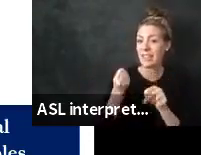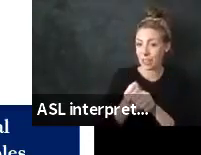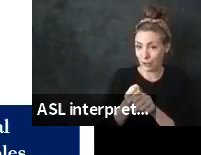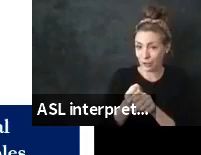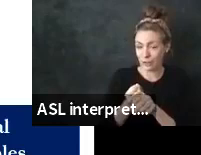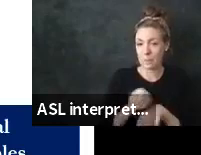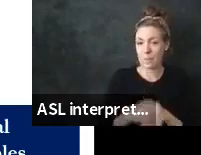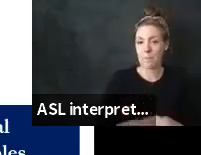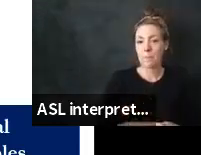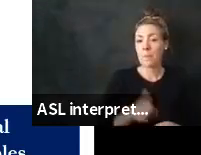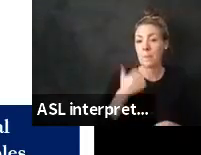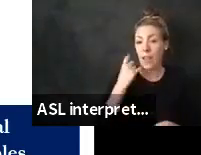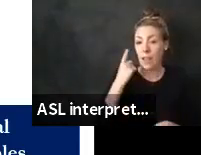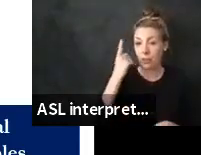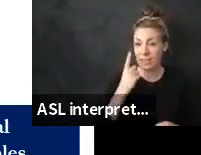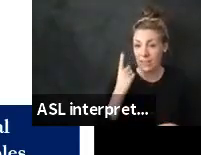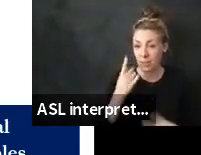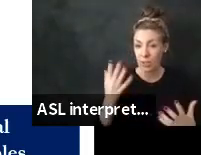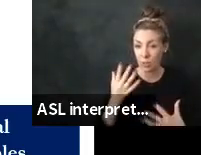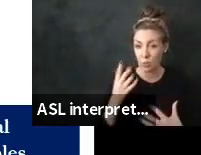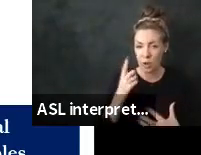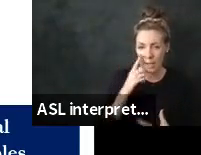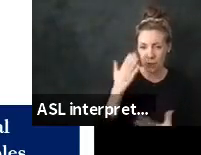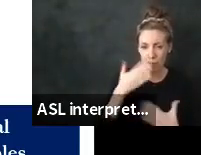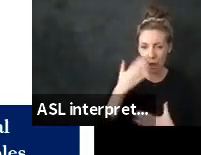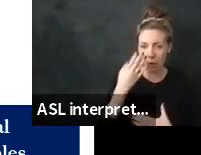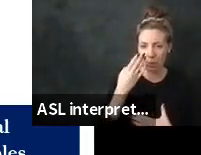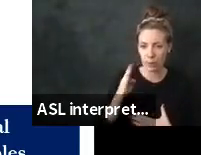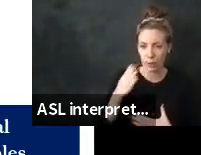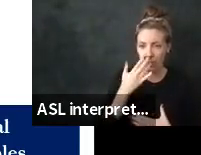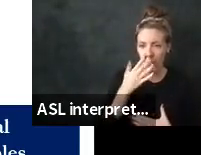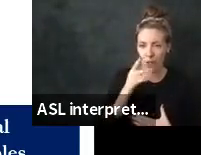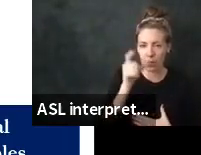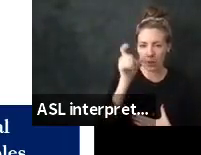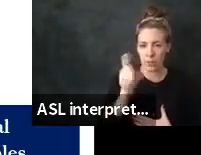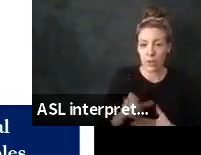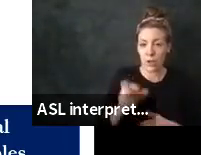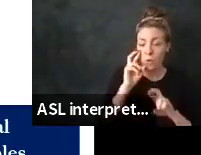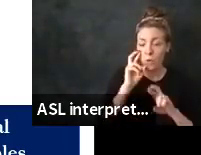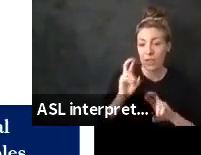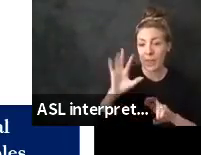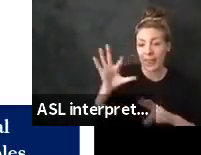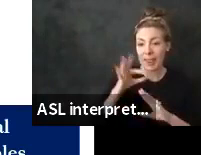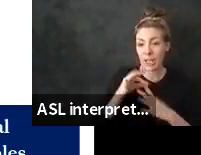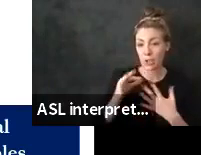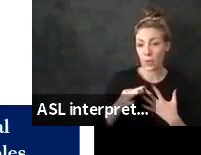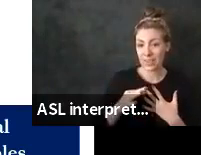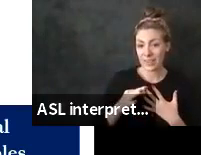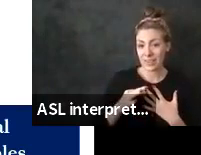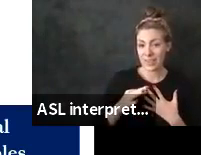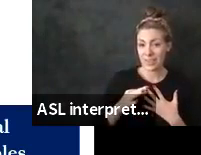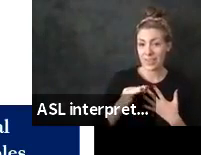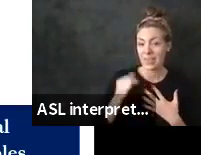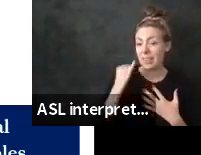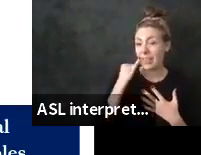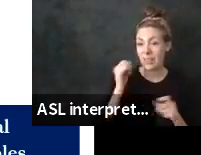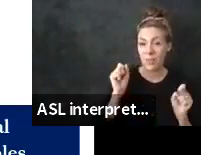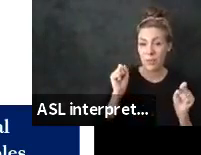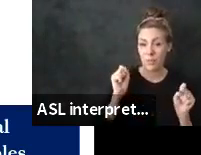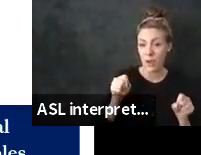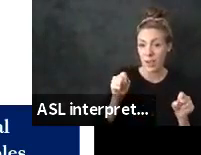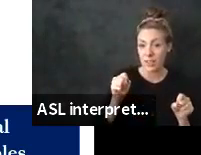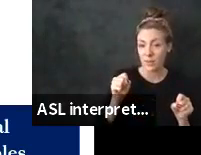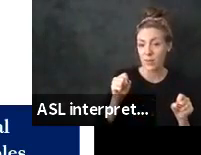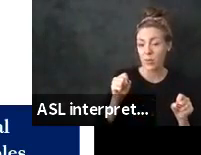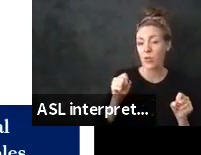Another consideration, if all the state and the federal laws are met, is respecting voters' choices. And if it's possible to produce an